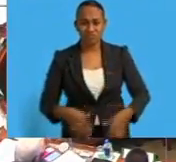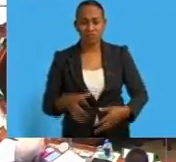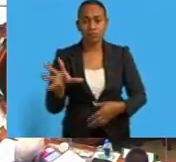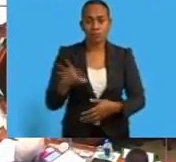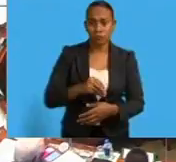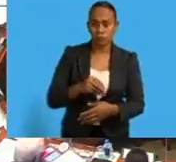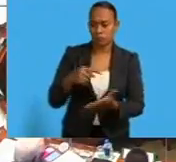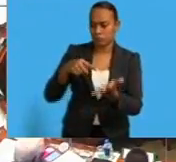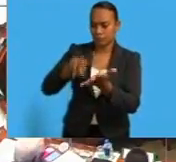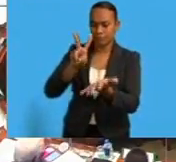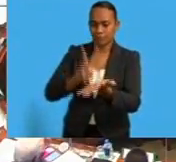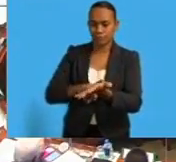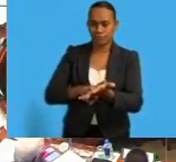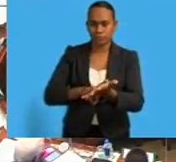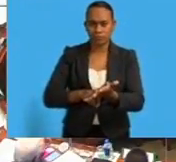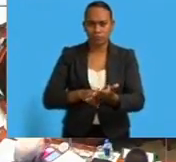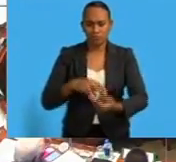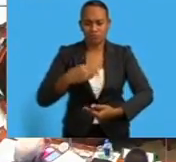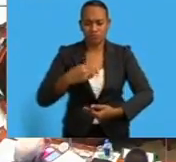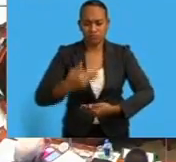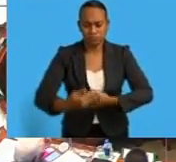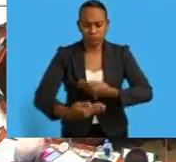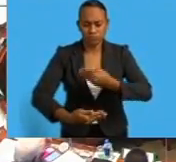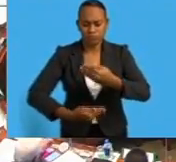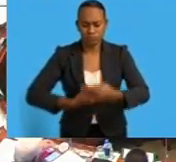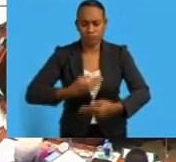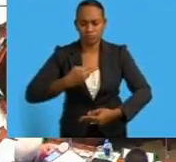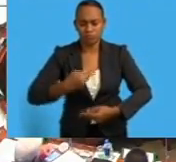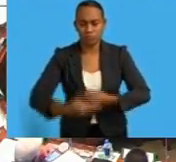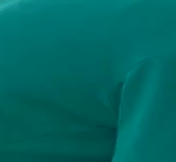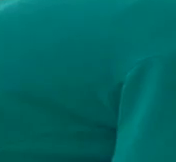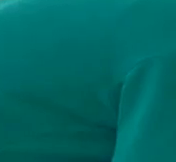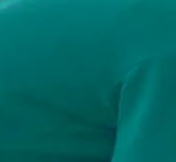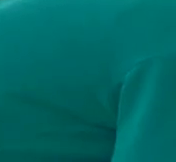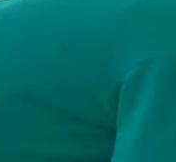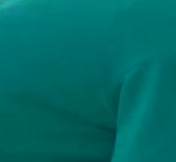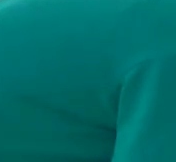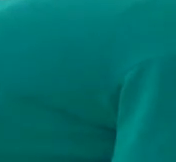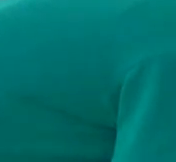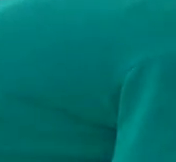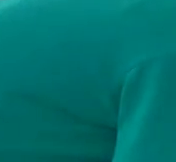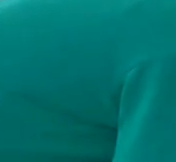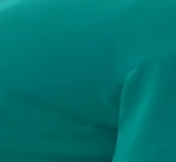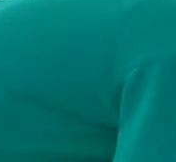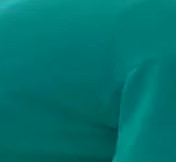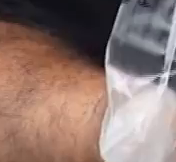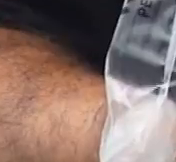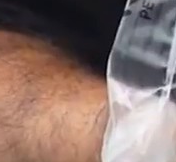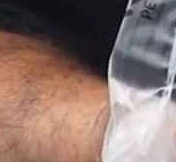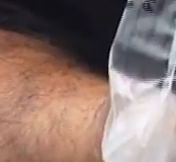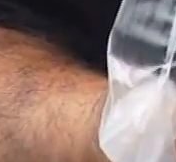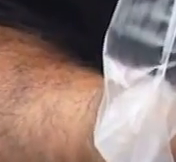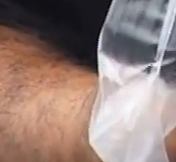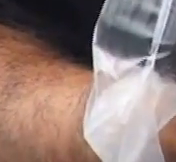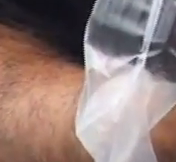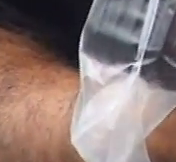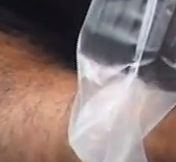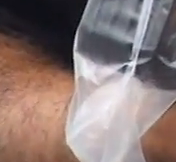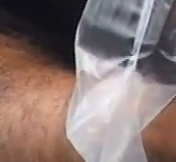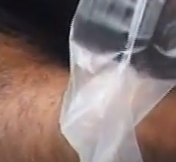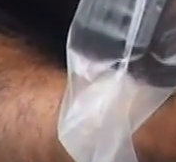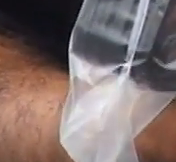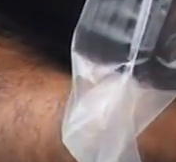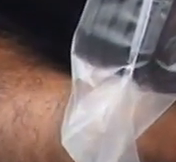for analog to digital comes to around $10 million. No, the $2 million, as you know, that we've already allocated some of this